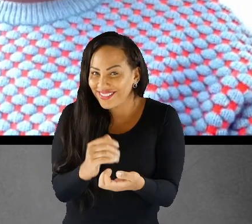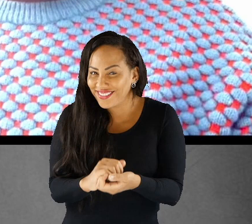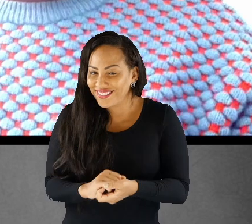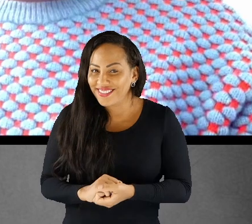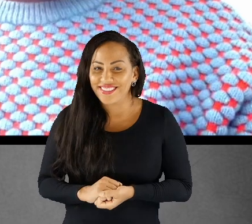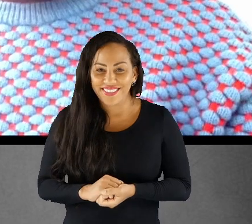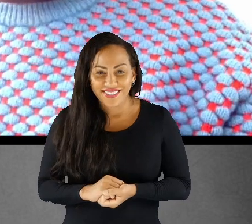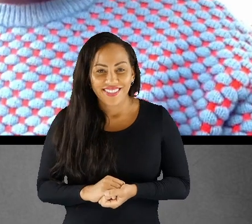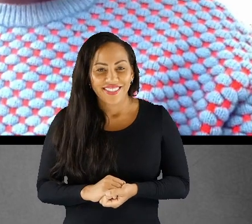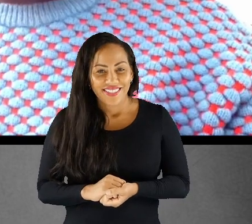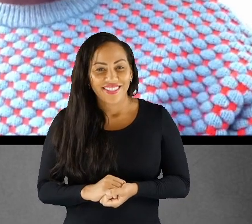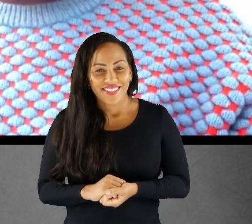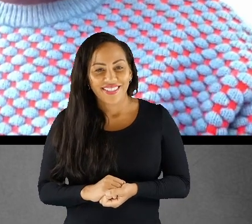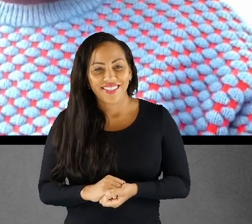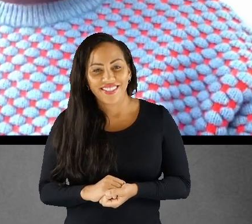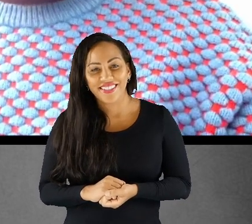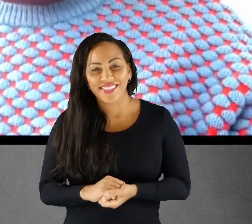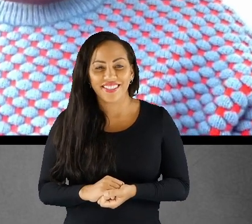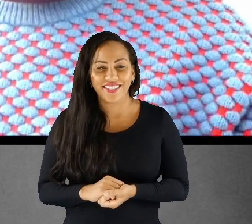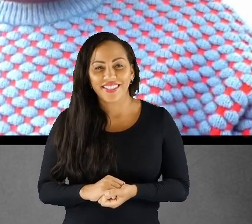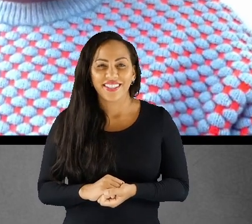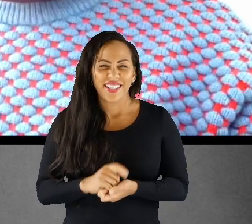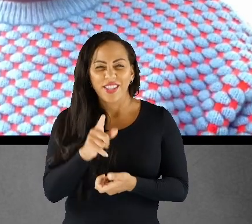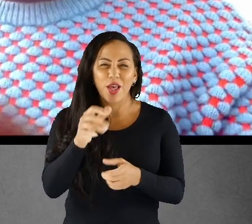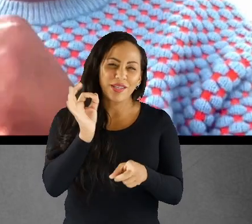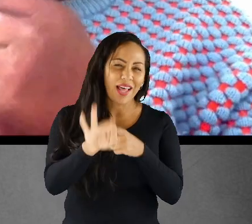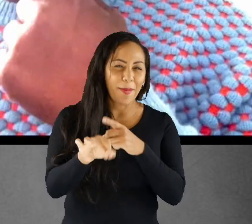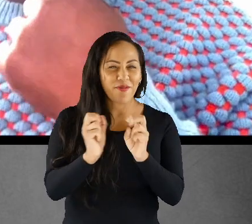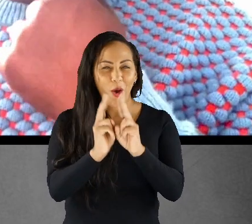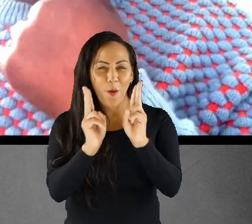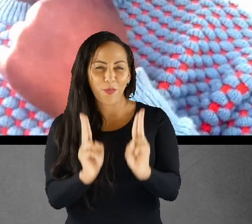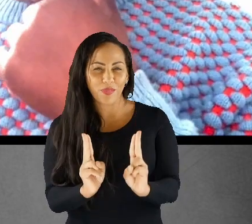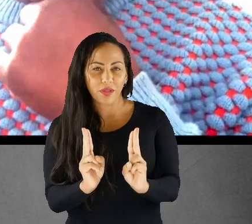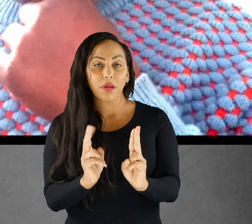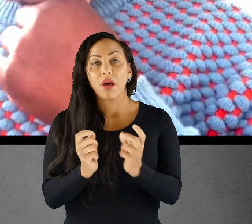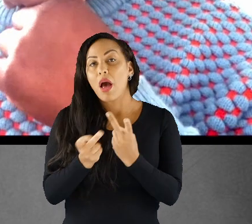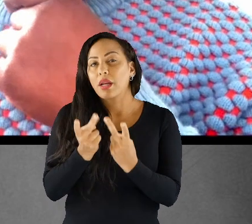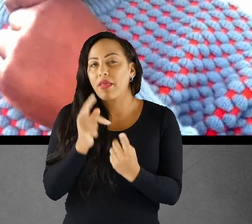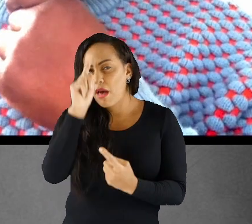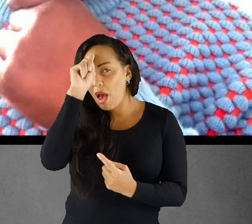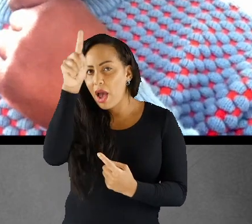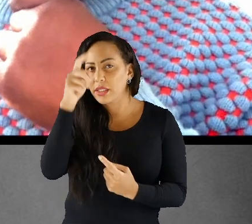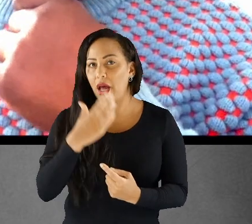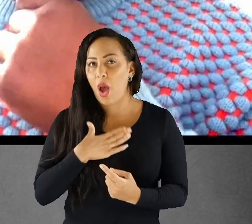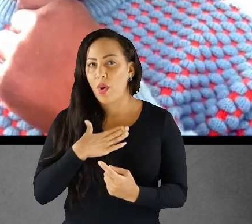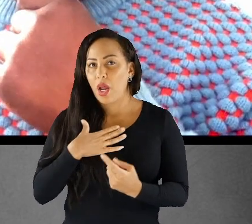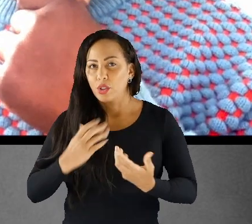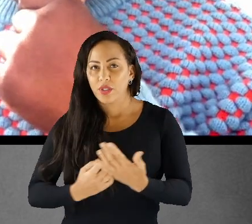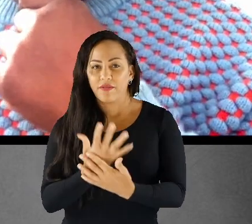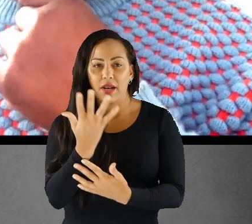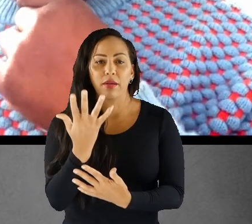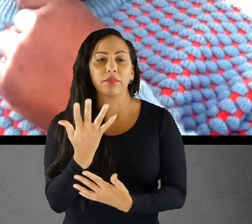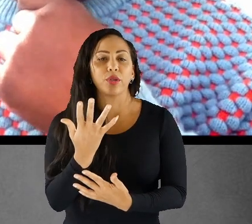private buildings, private homes. Another little idea I'd love to do